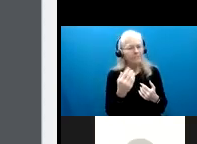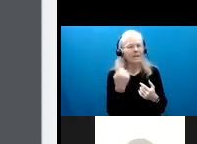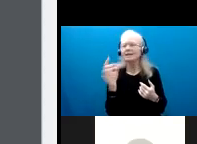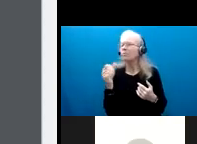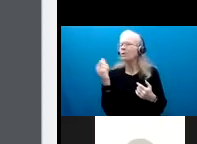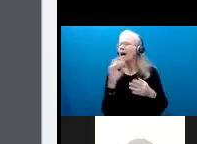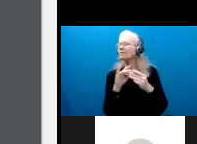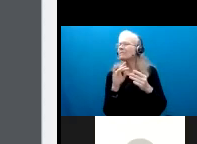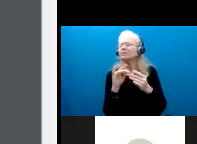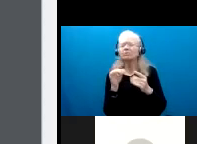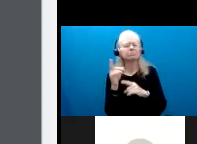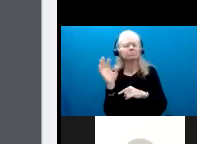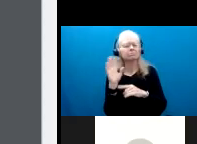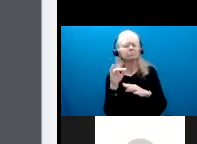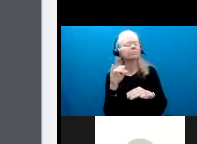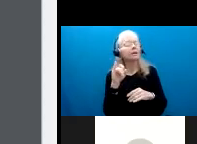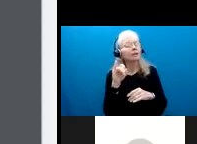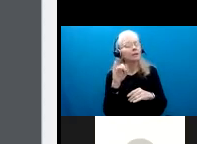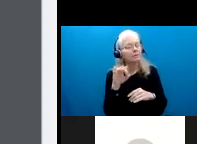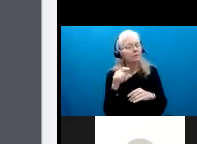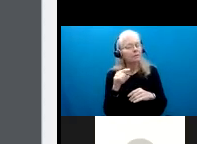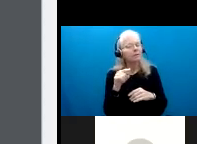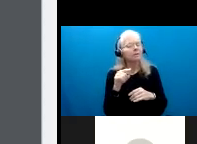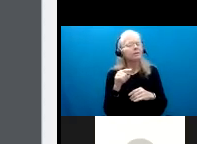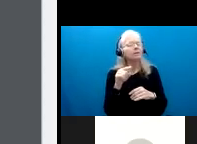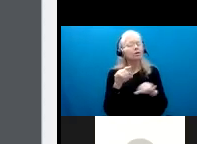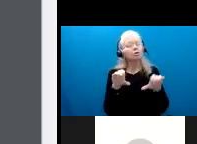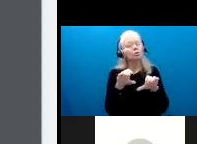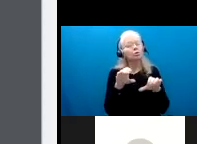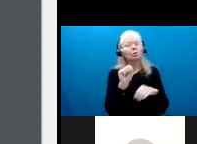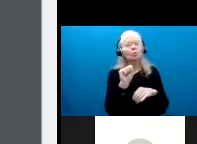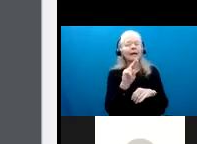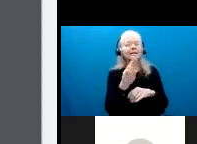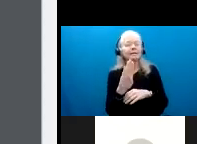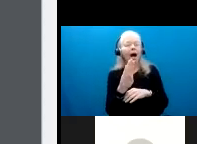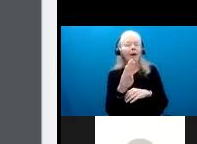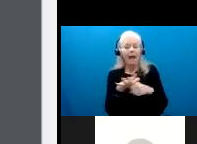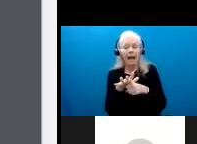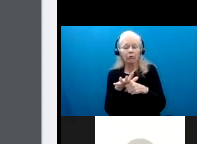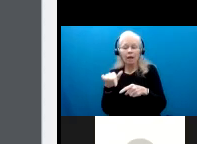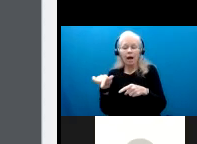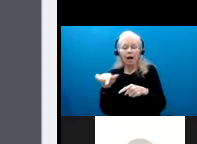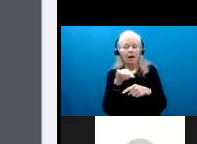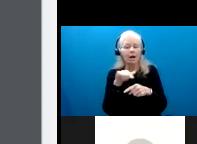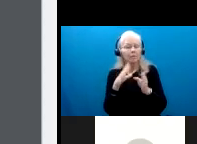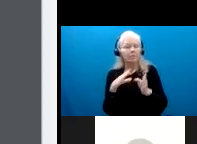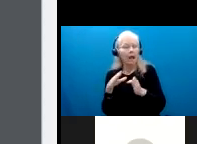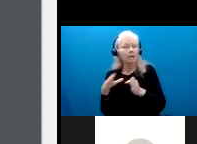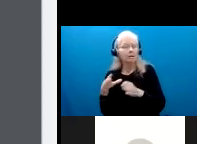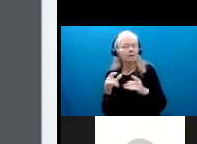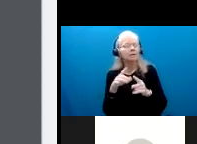somewhere before, if you really do sub-area planning to integrate